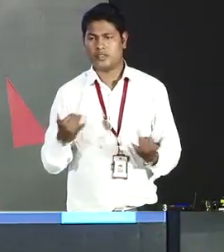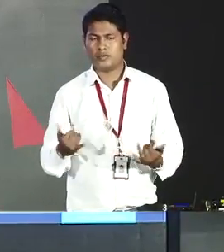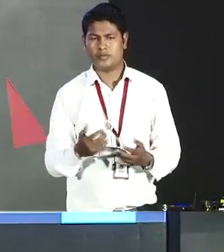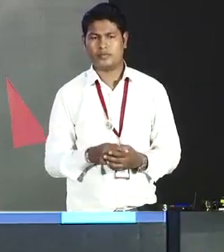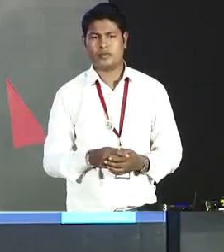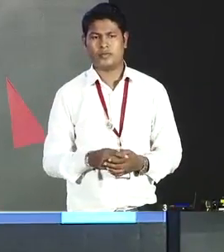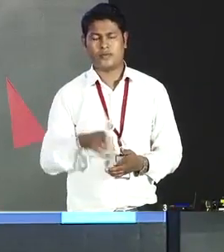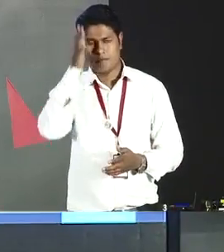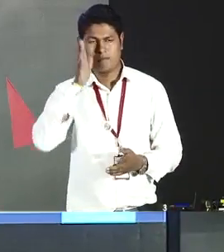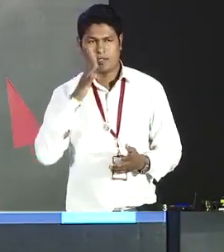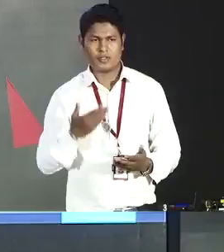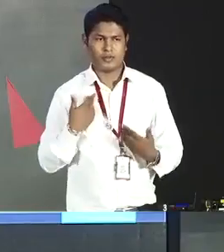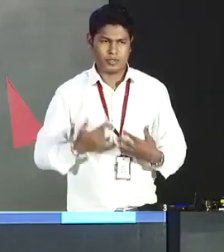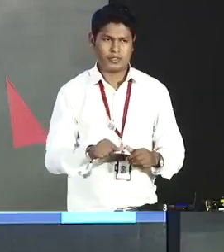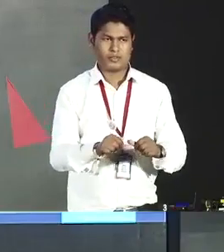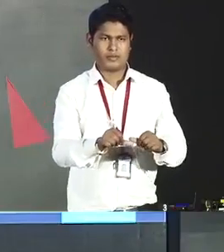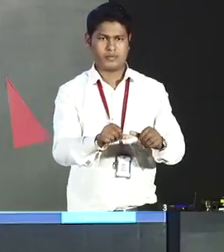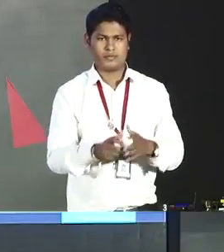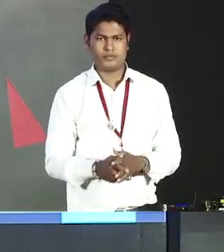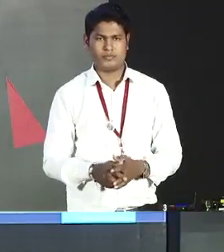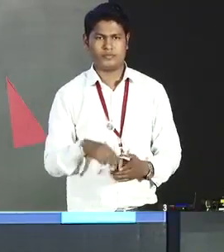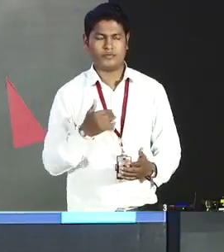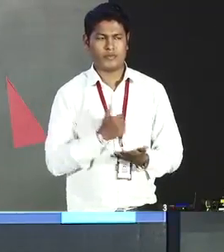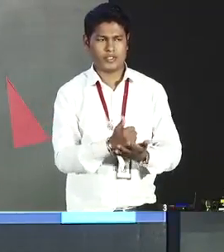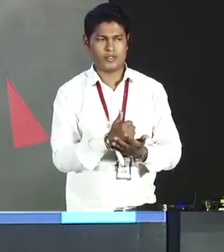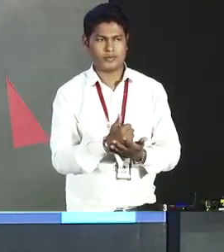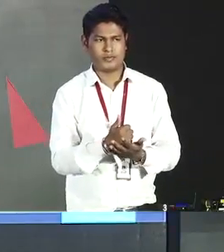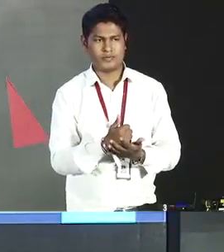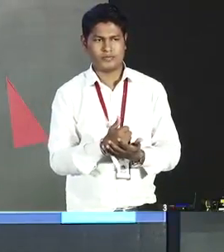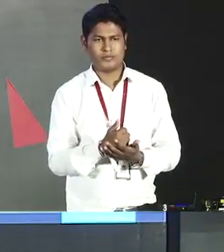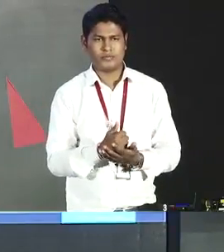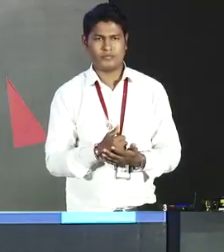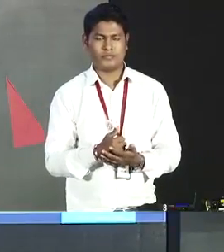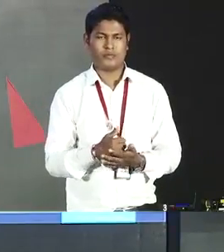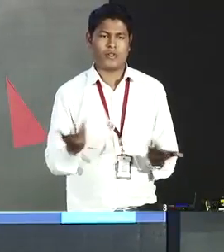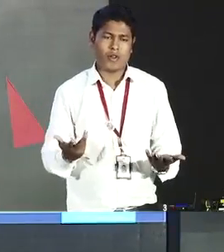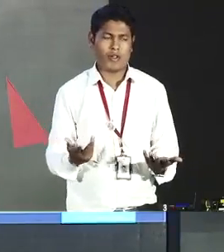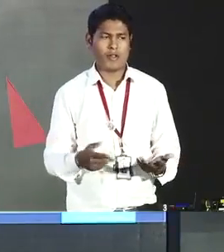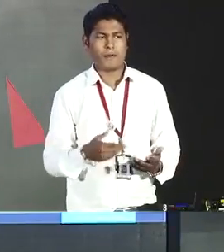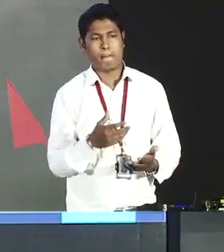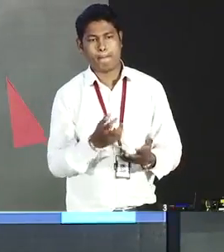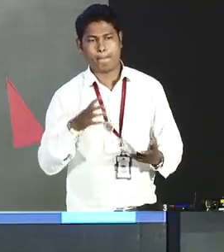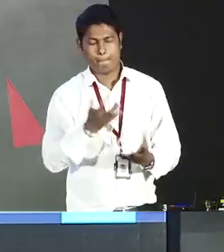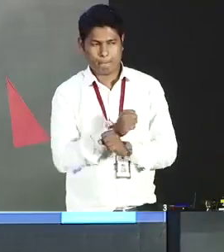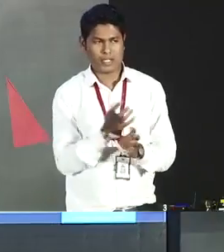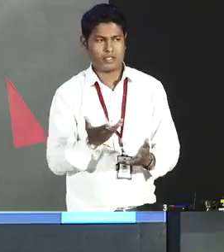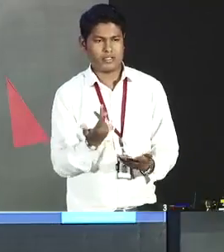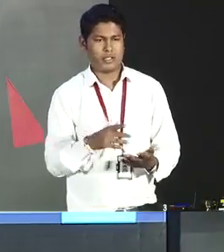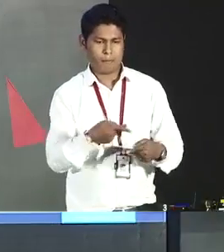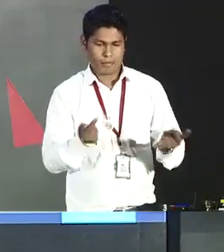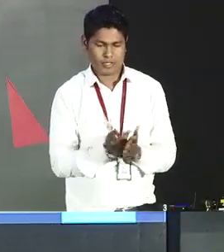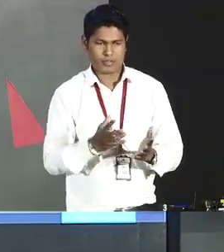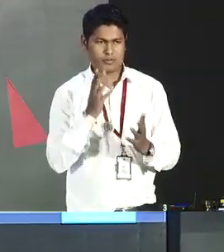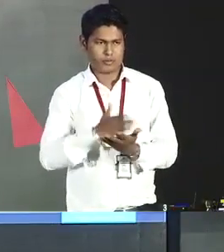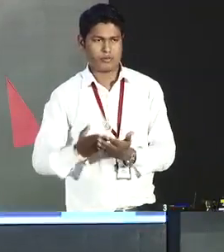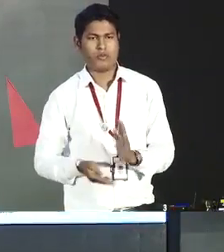to engage with their physician and get the help they need for their children sooner, or in many cases learn that what they were looking at is just part of